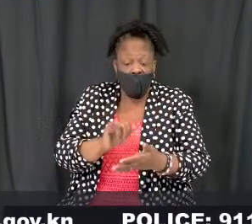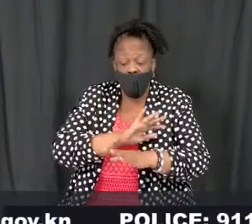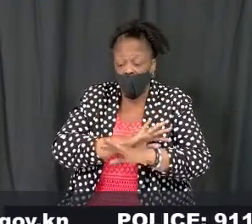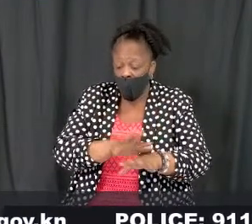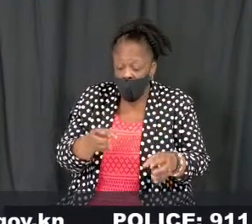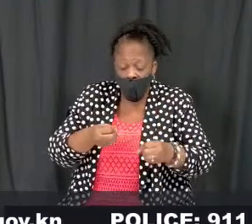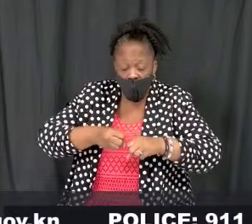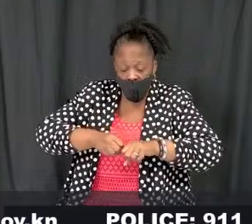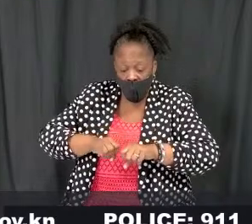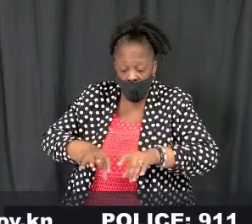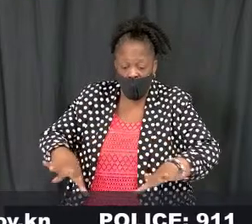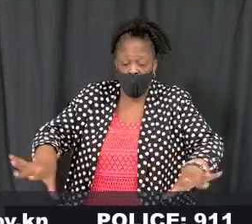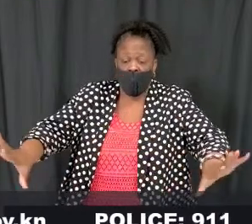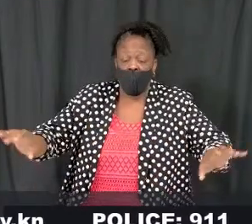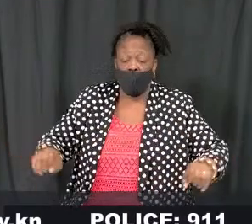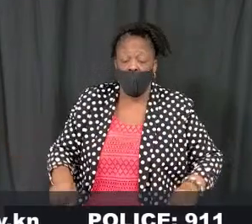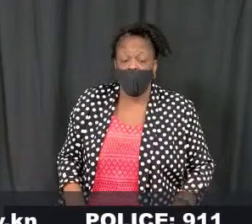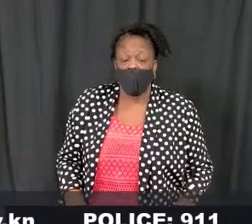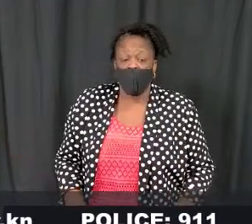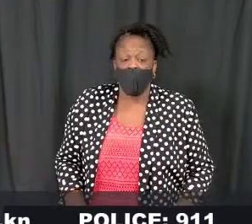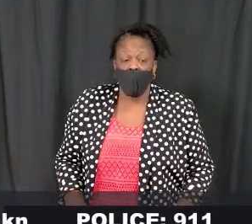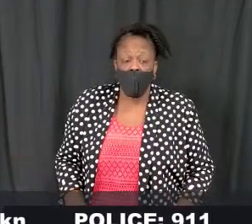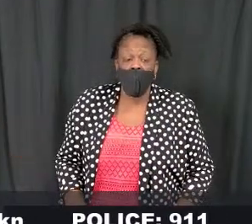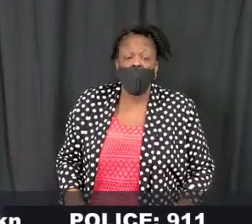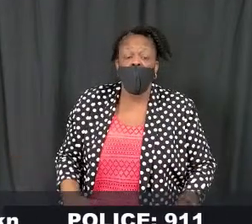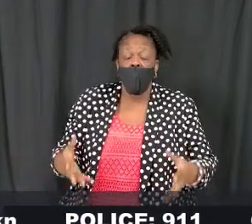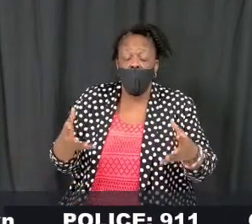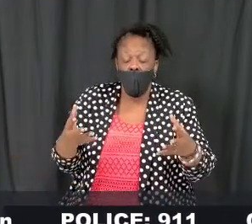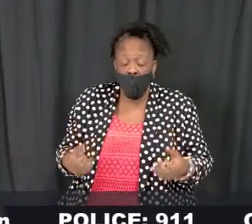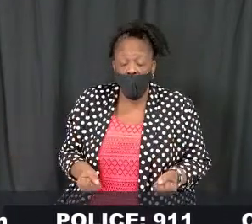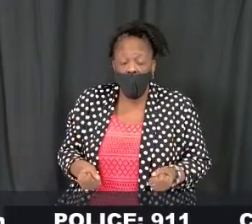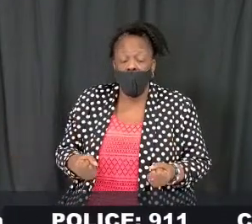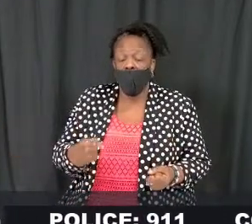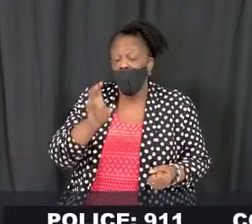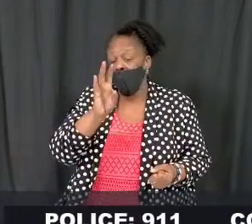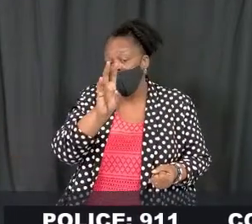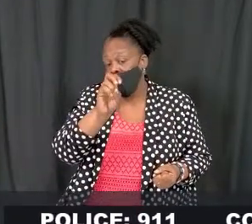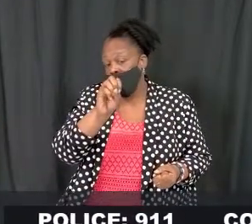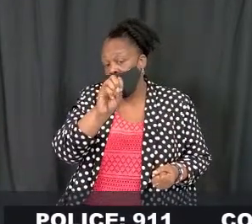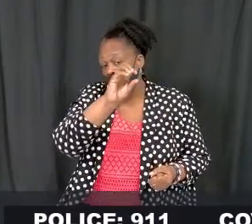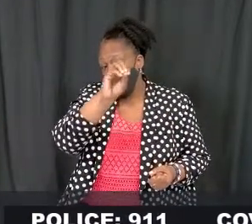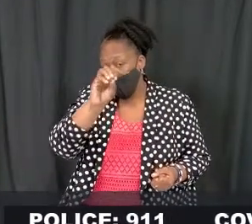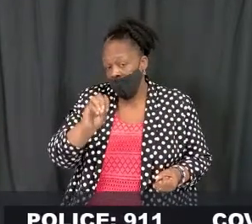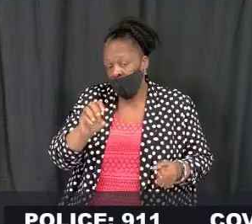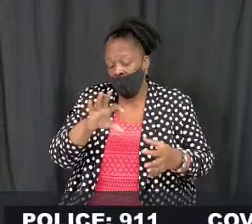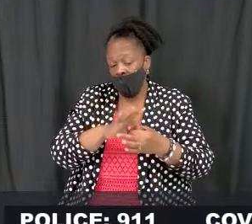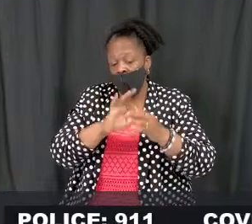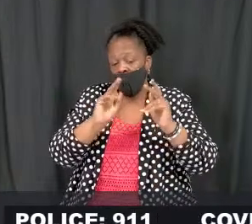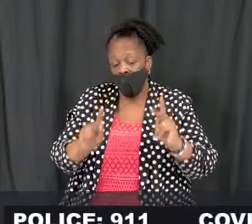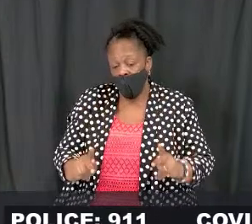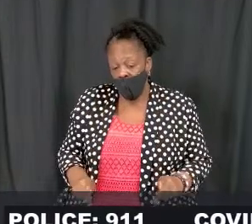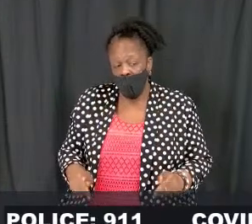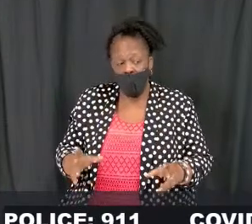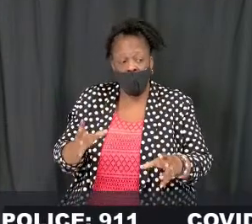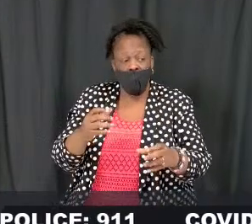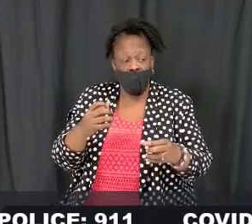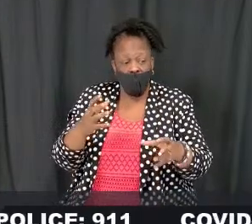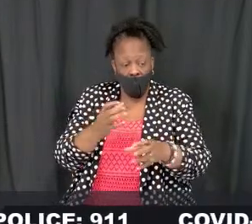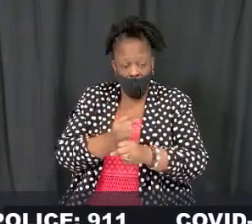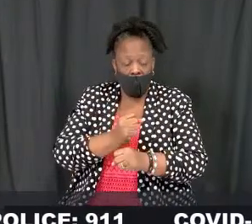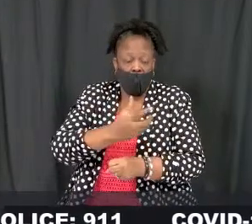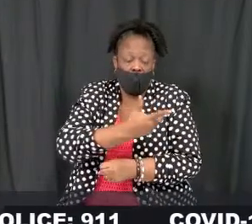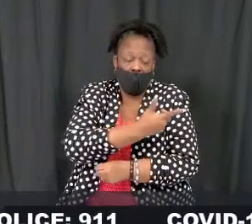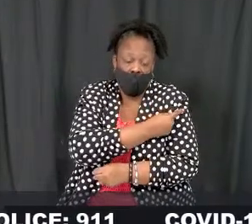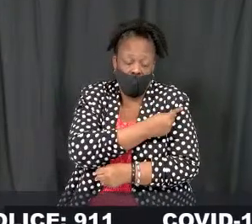risk. Our only hope is to get to herd immunity, as that will protect us in this fight against this